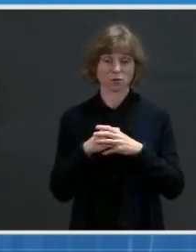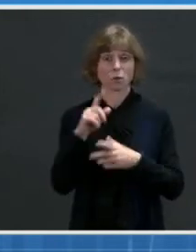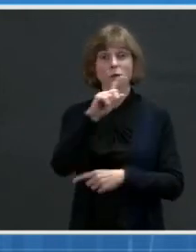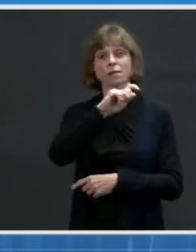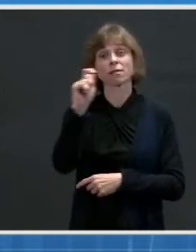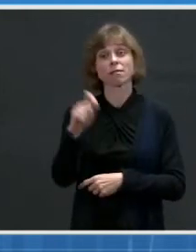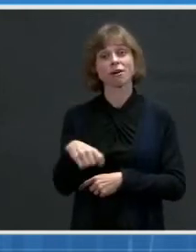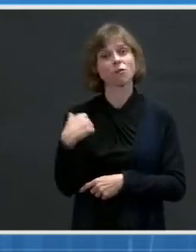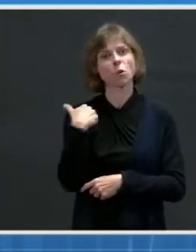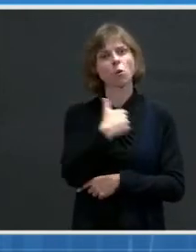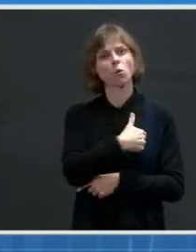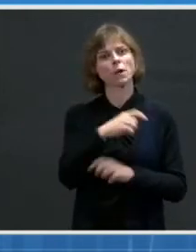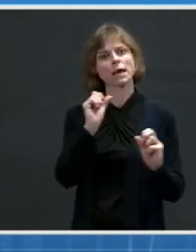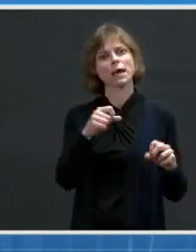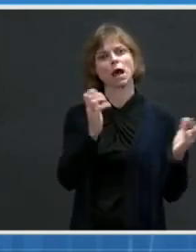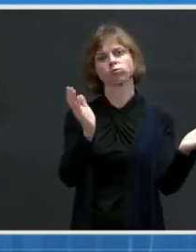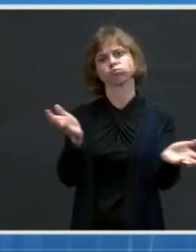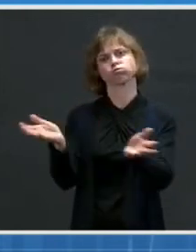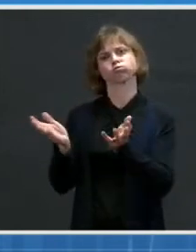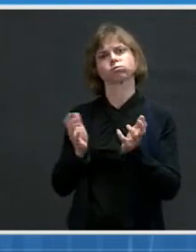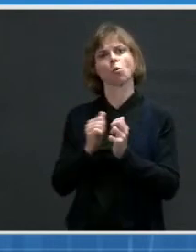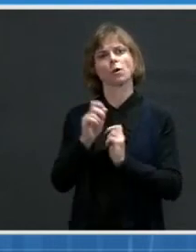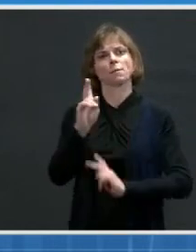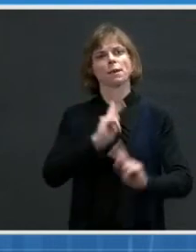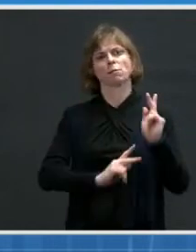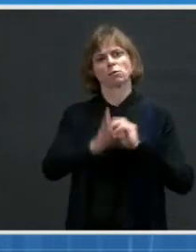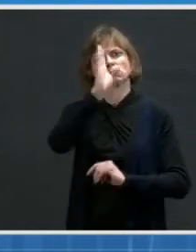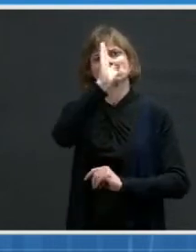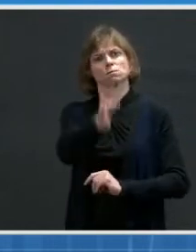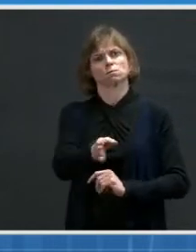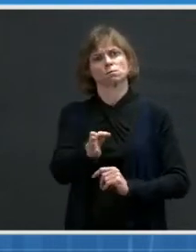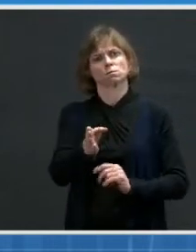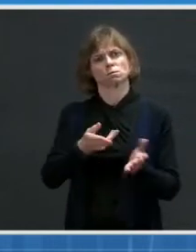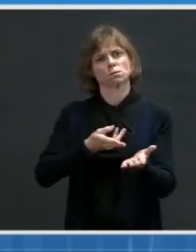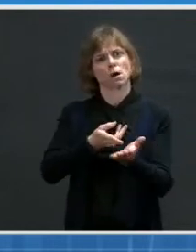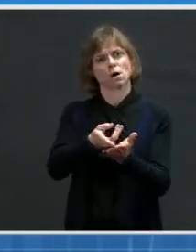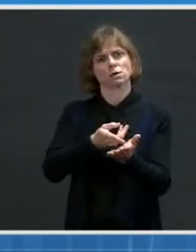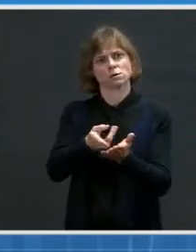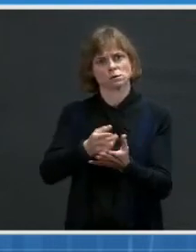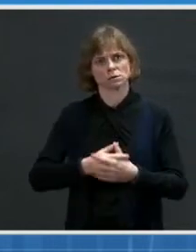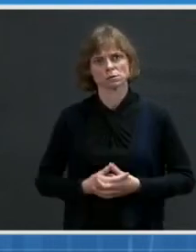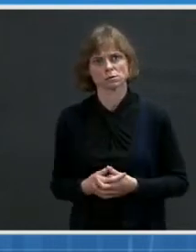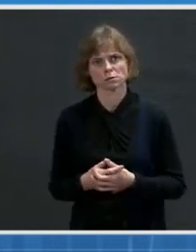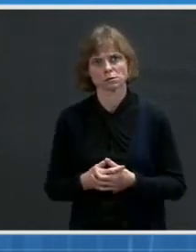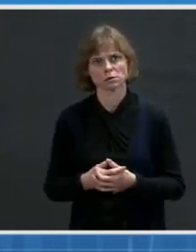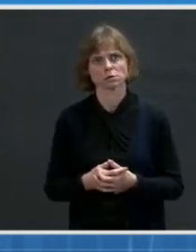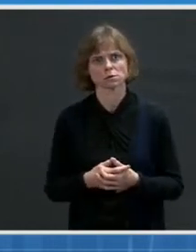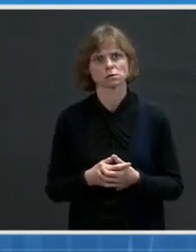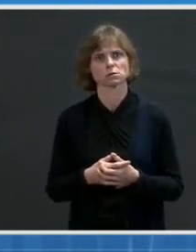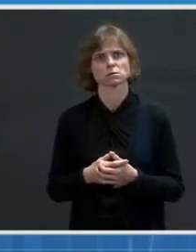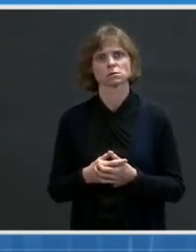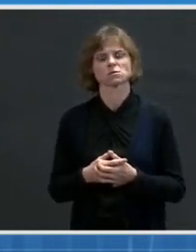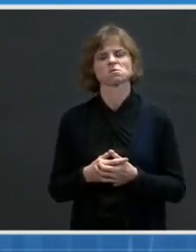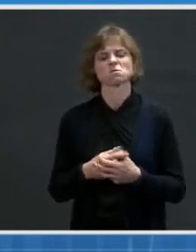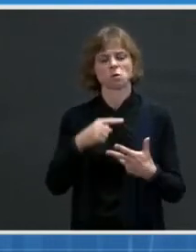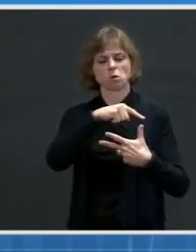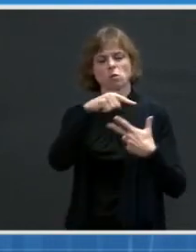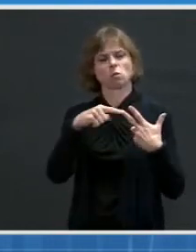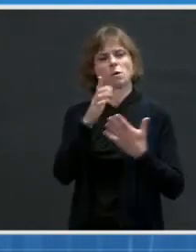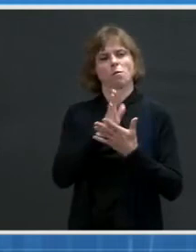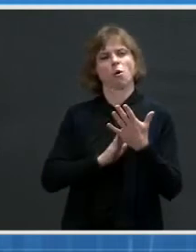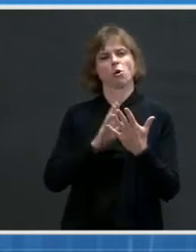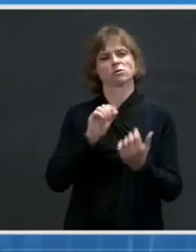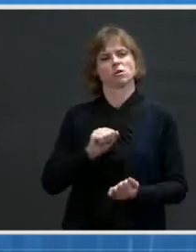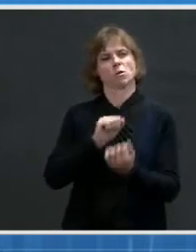public a much more straightforward one. So let me tell you a little bit about the 3 stages of our approach